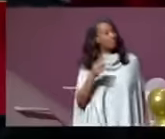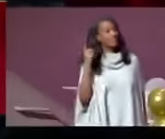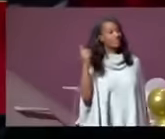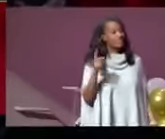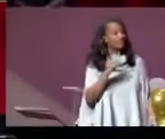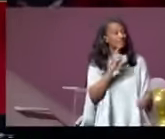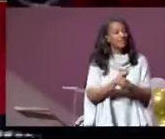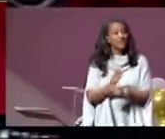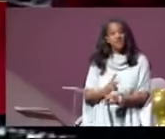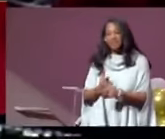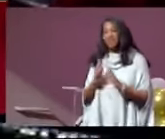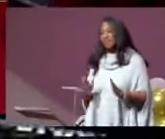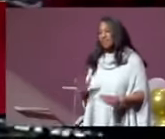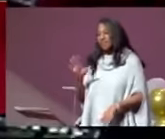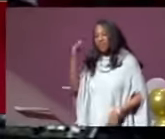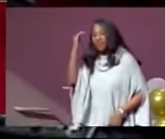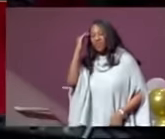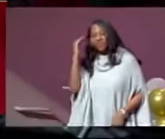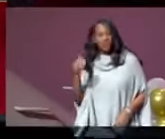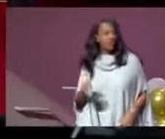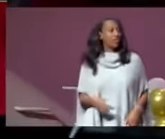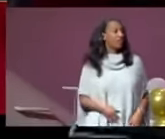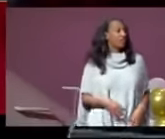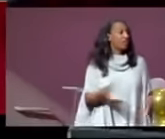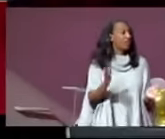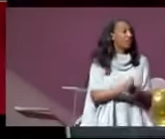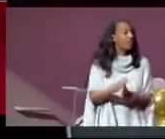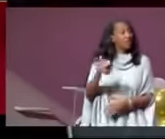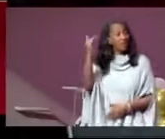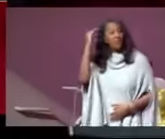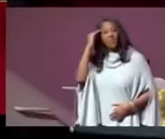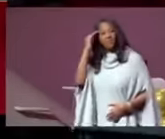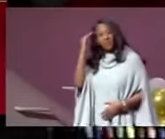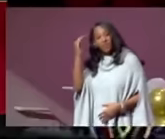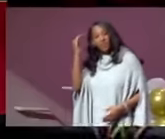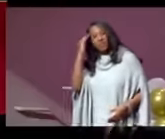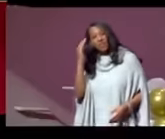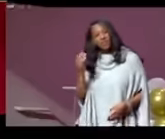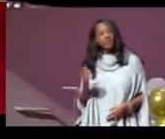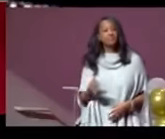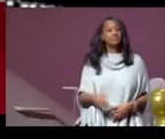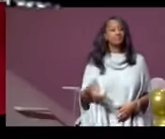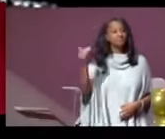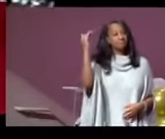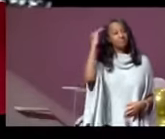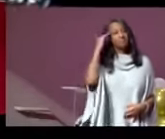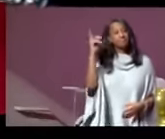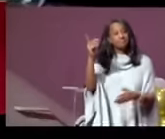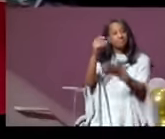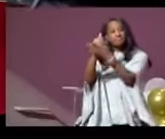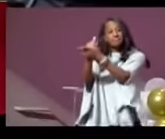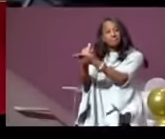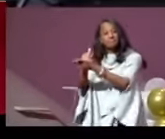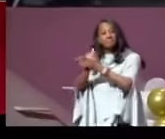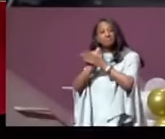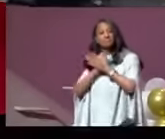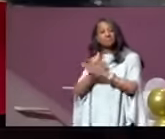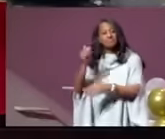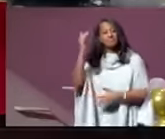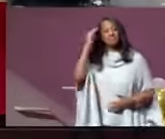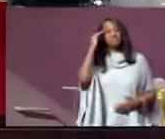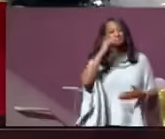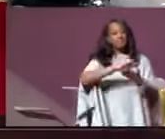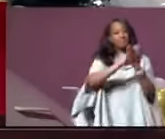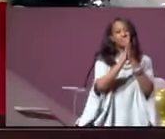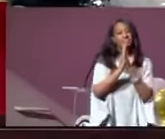I found out. He's a mind regulator. I found out. He's a bridge over troubled water. I found out. He's peace in the middle